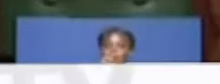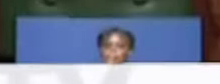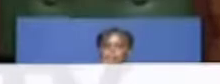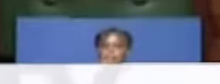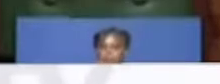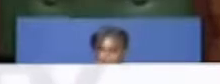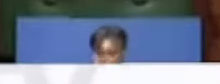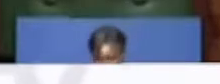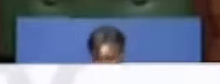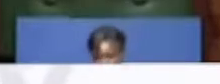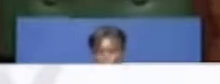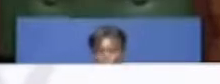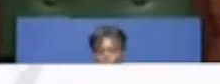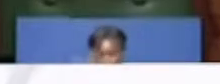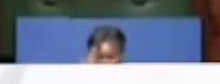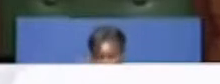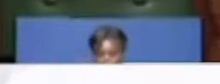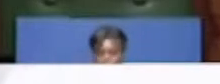As you are aware,